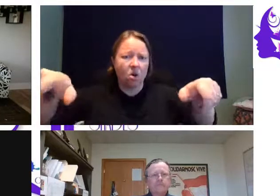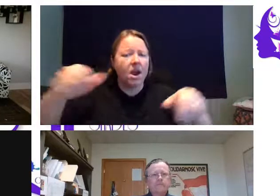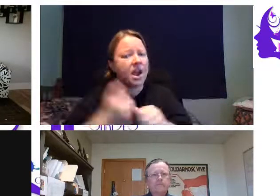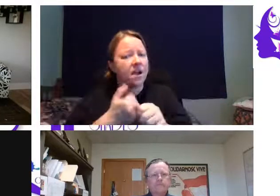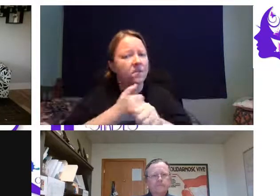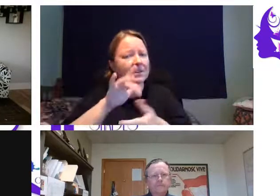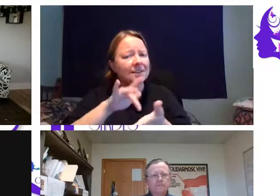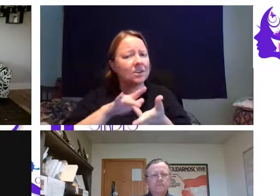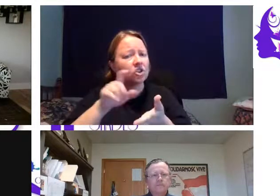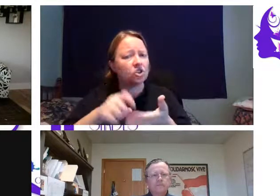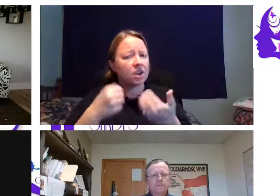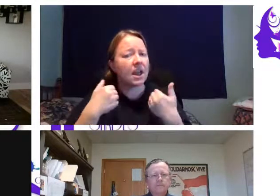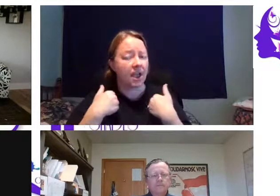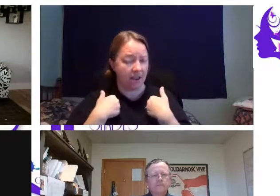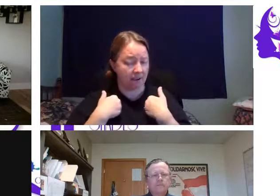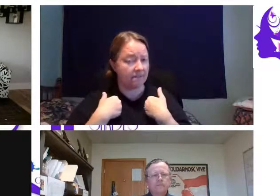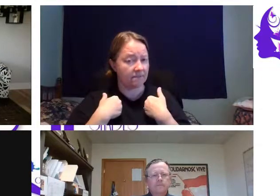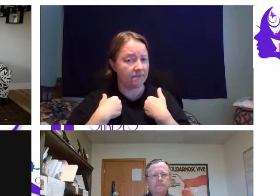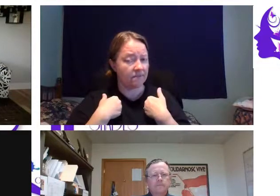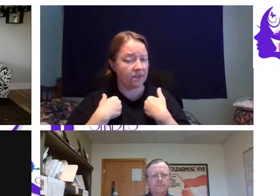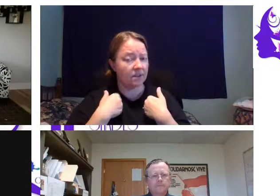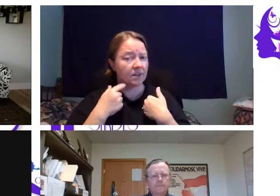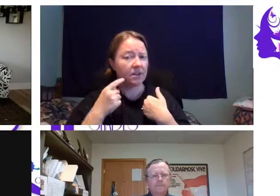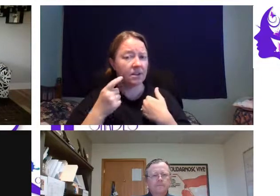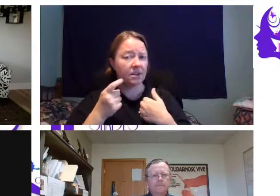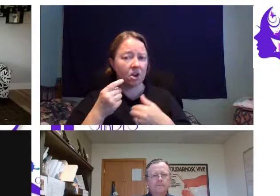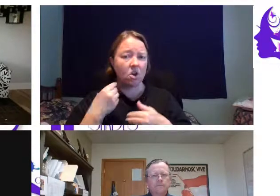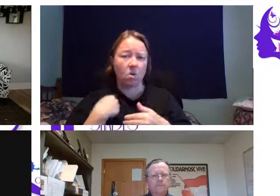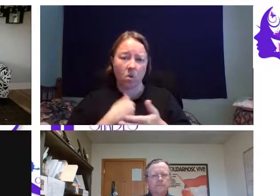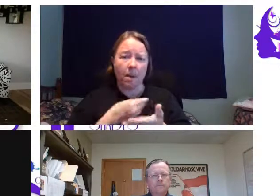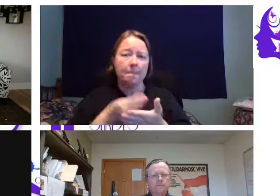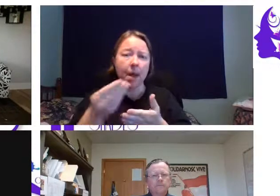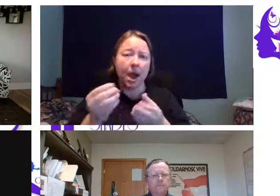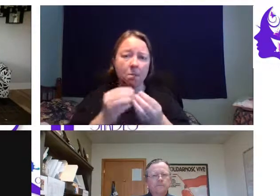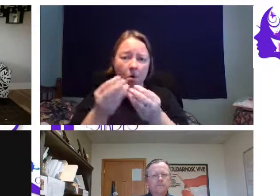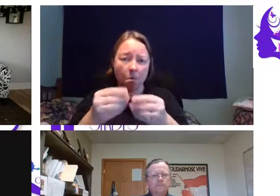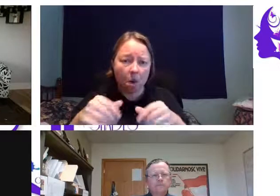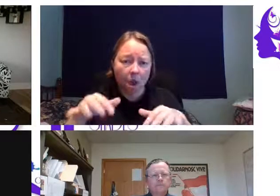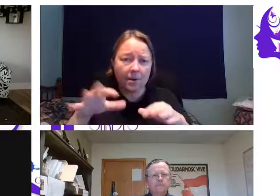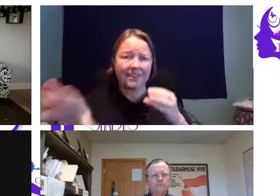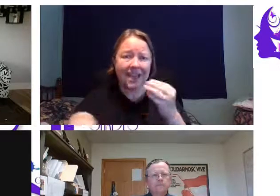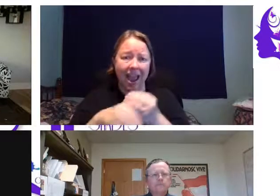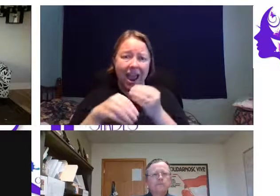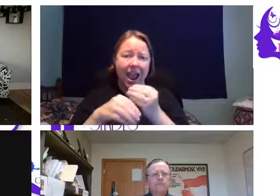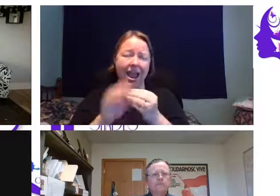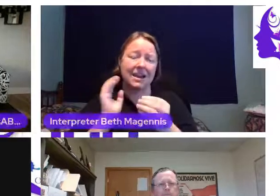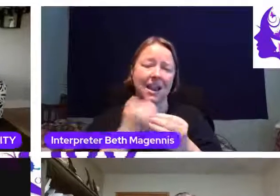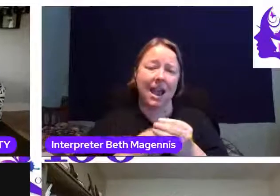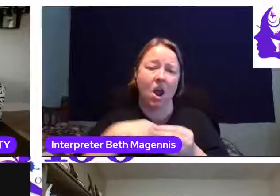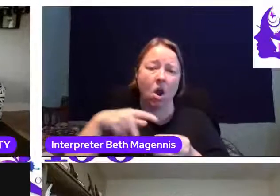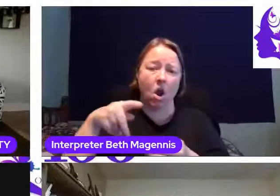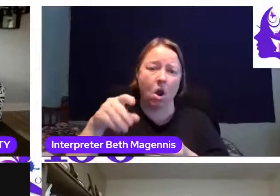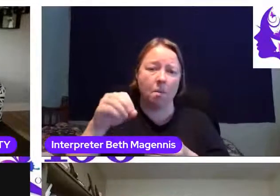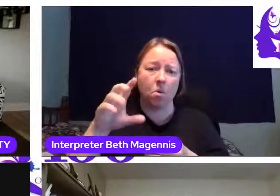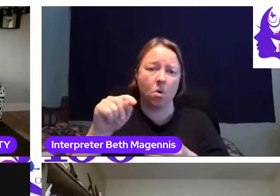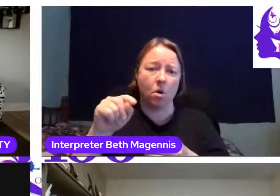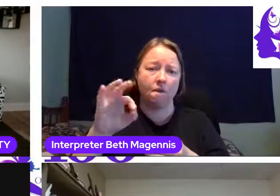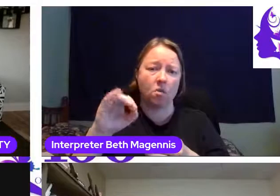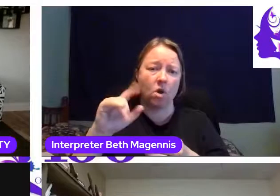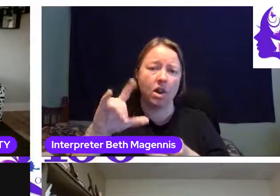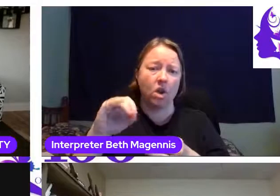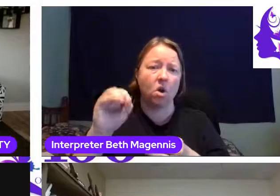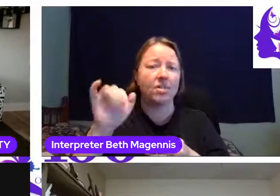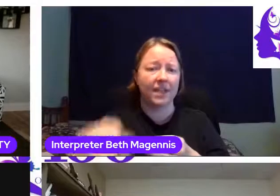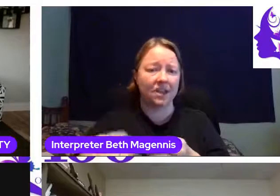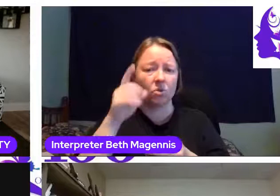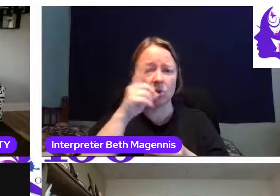we, buy more, properties and we add on to our portfolio, that's one of the first things, that we're looking at as soon as we